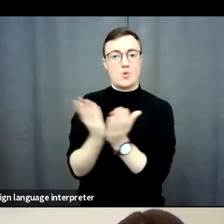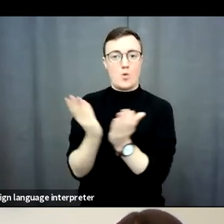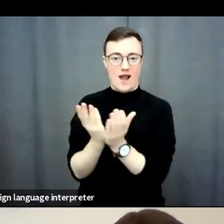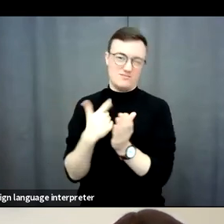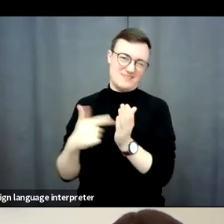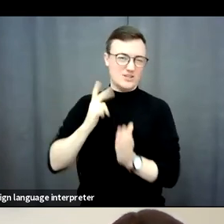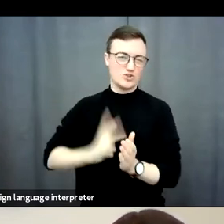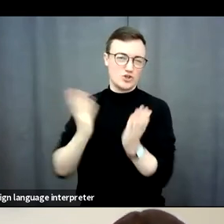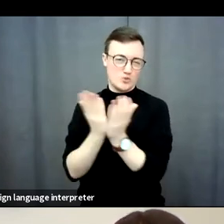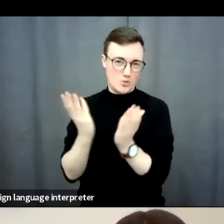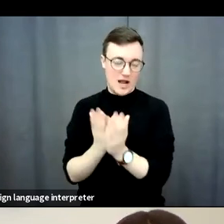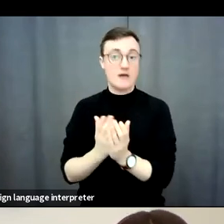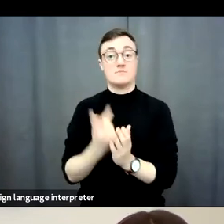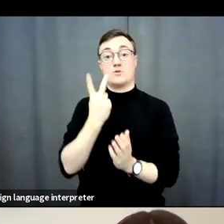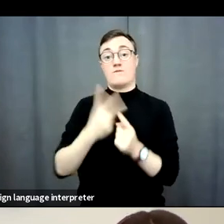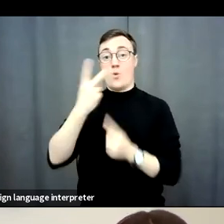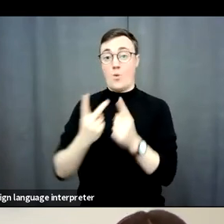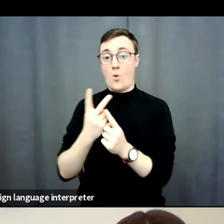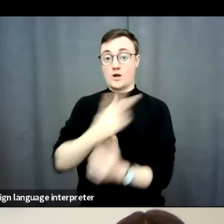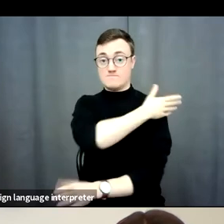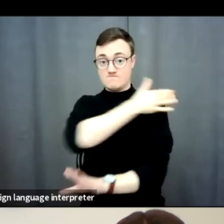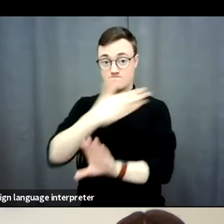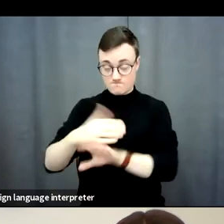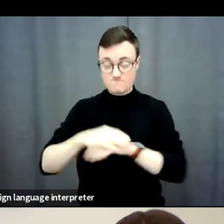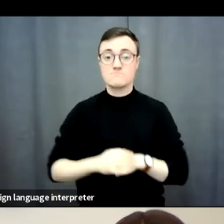the last 2 years. In